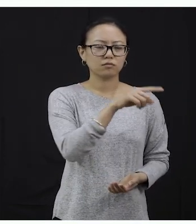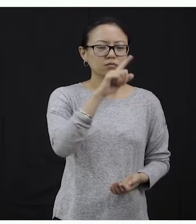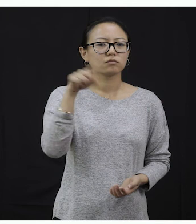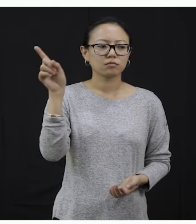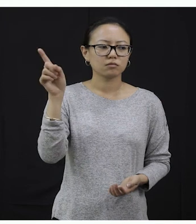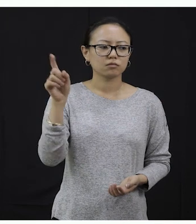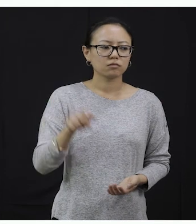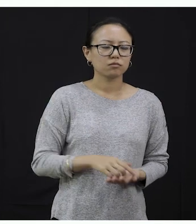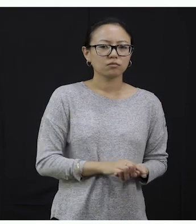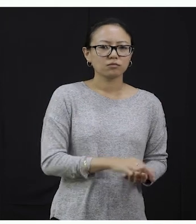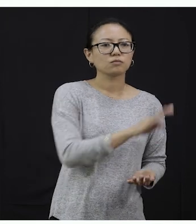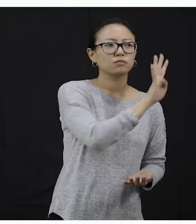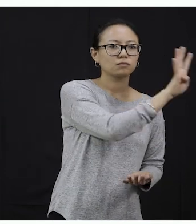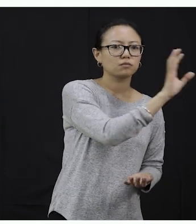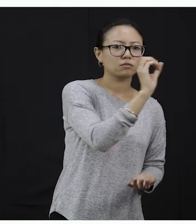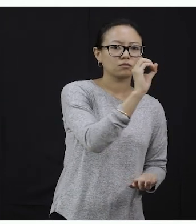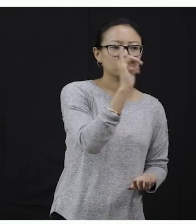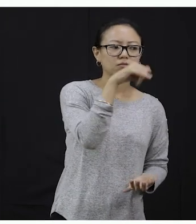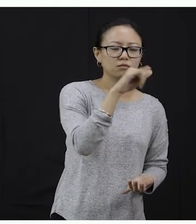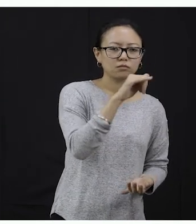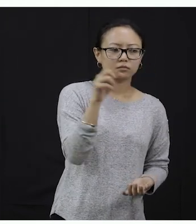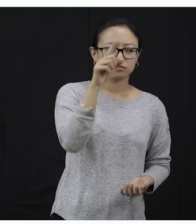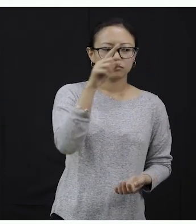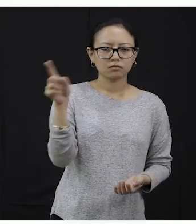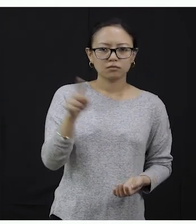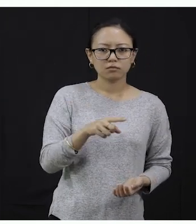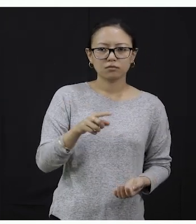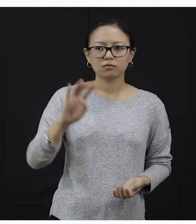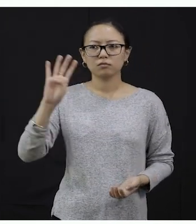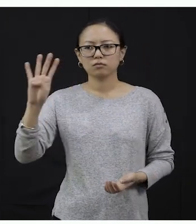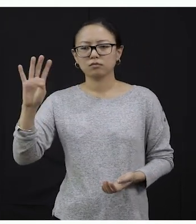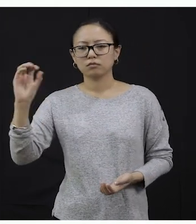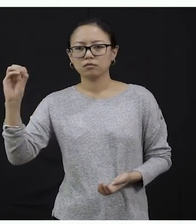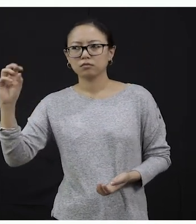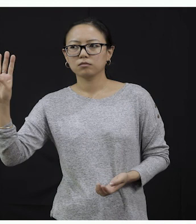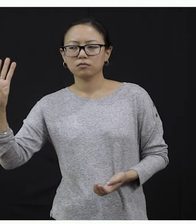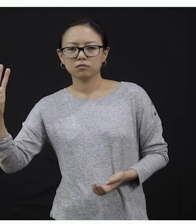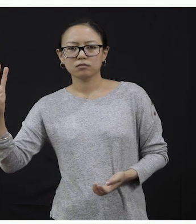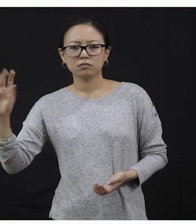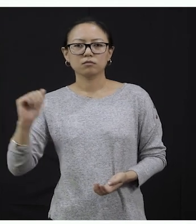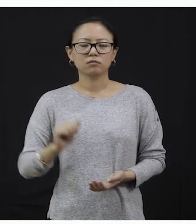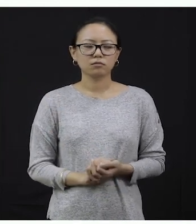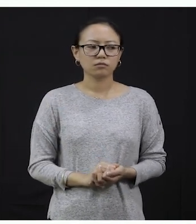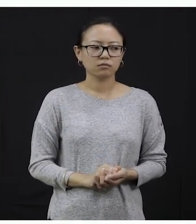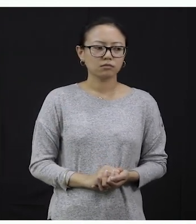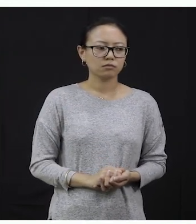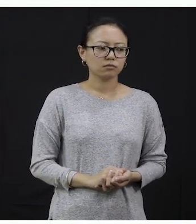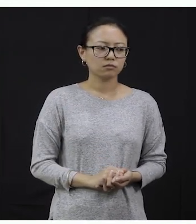406. So here the sign is toward the open end is facing towards 406,